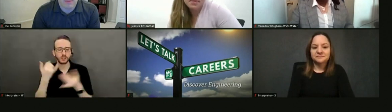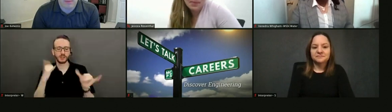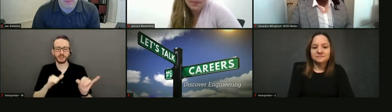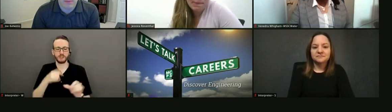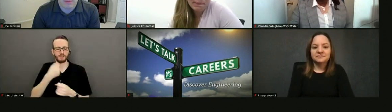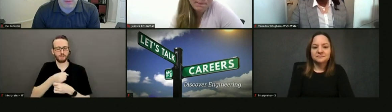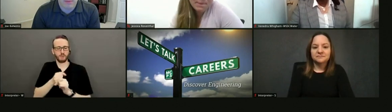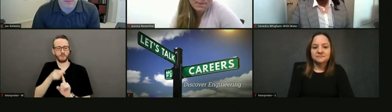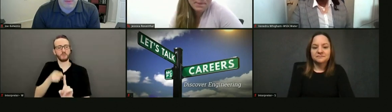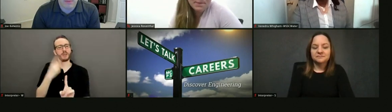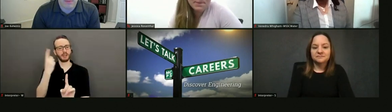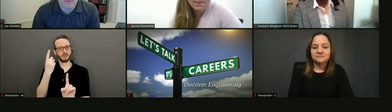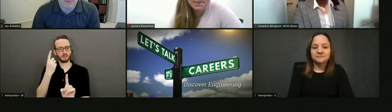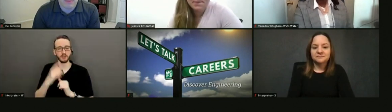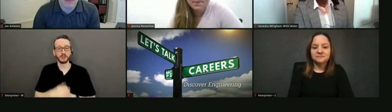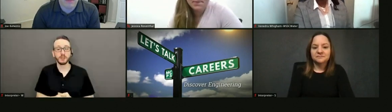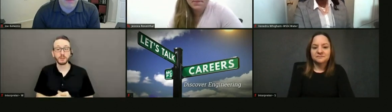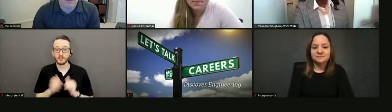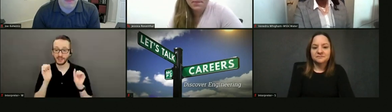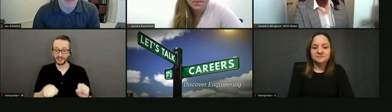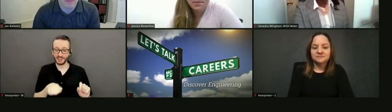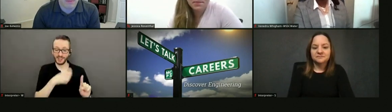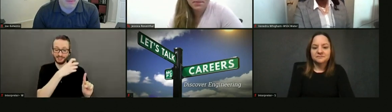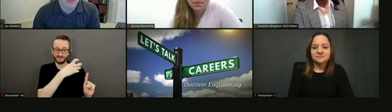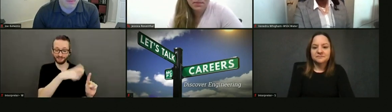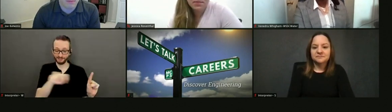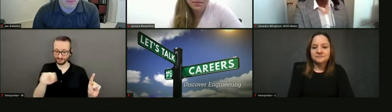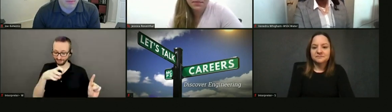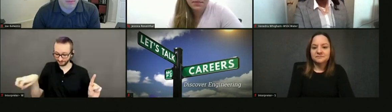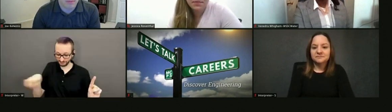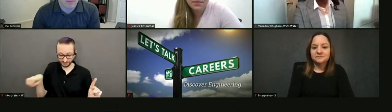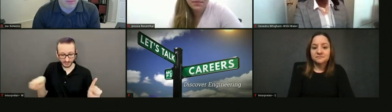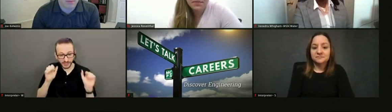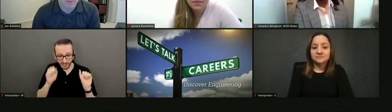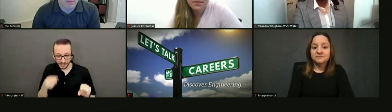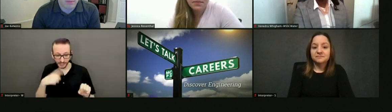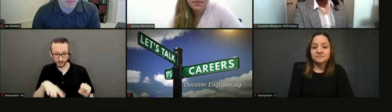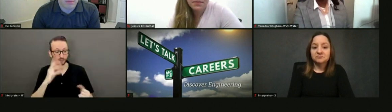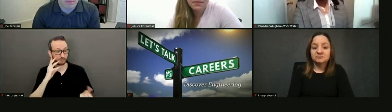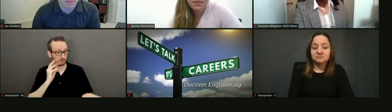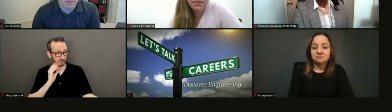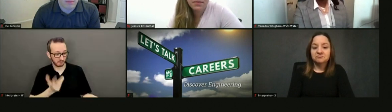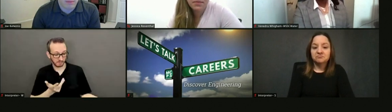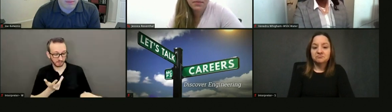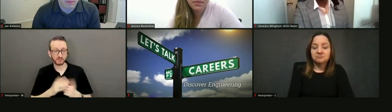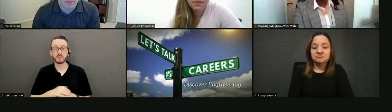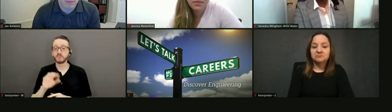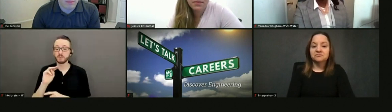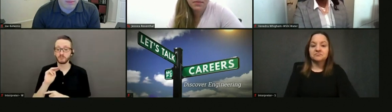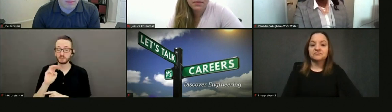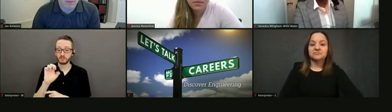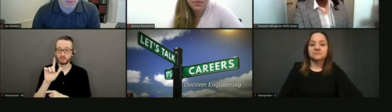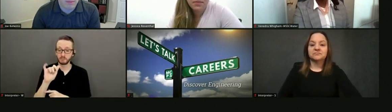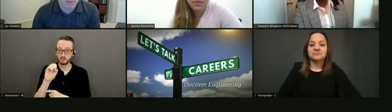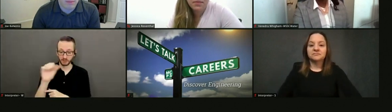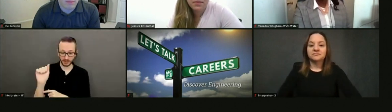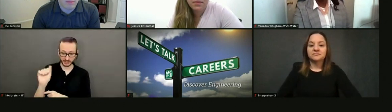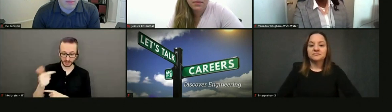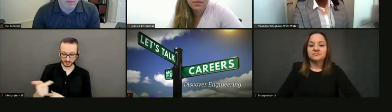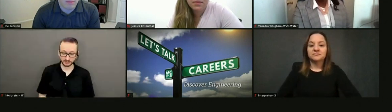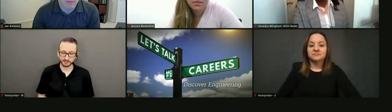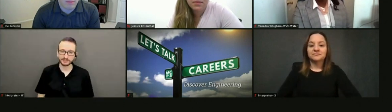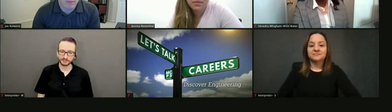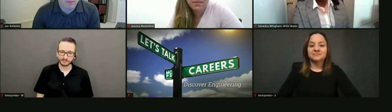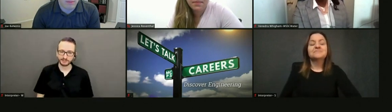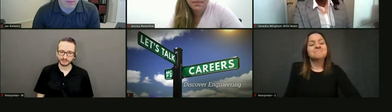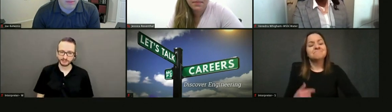But can you move across to different specialties? And, you know, have you guys had experience doing that? Melissa, why don't we start with you? Yeah, I